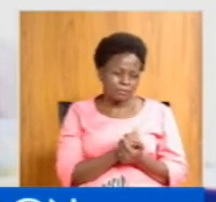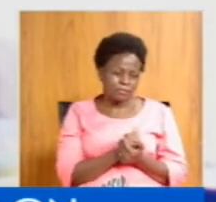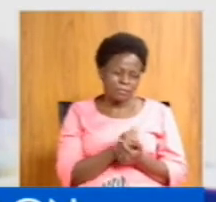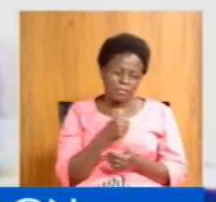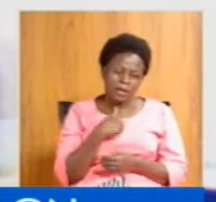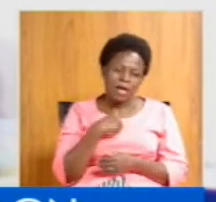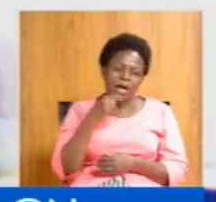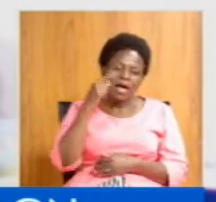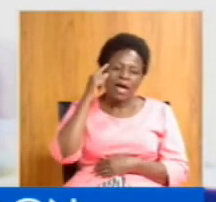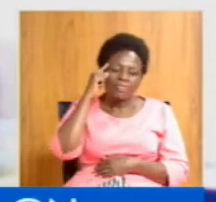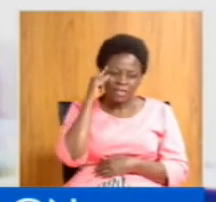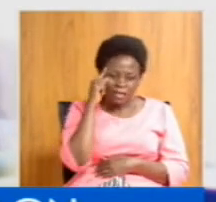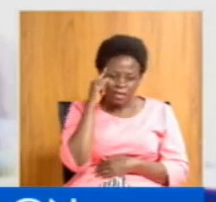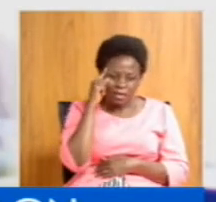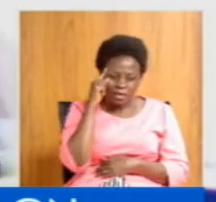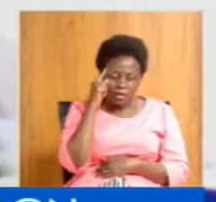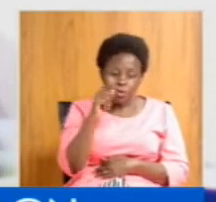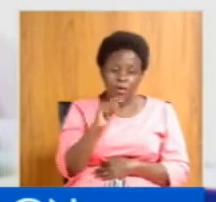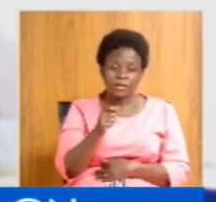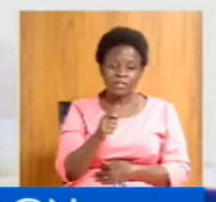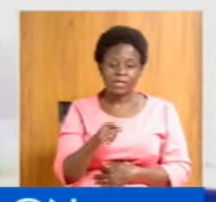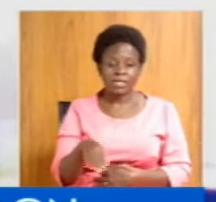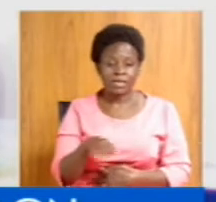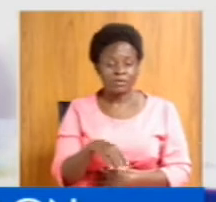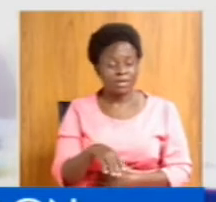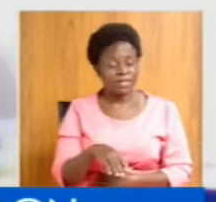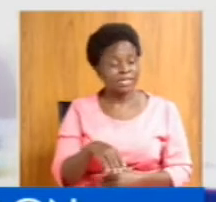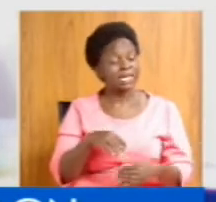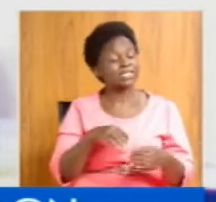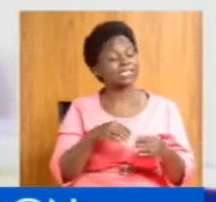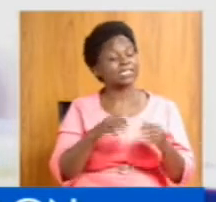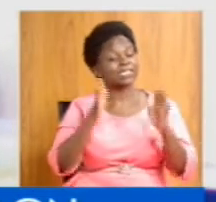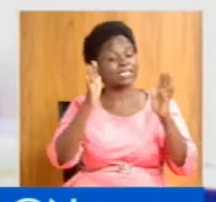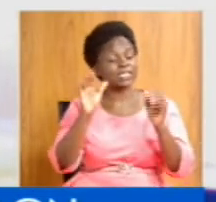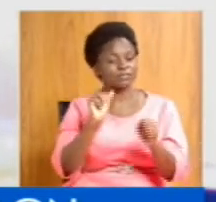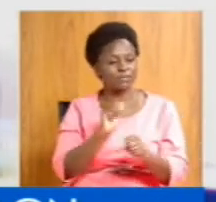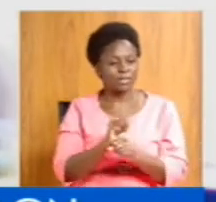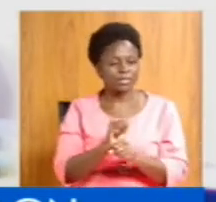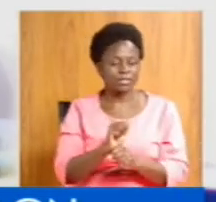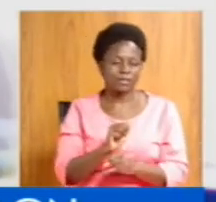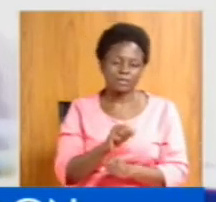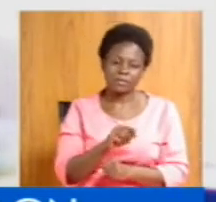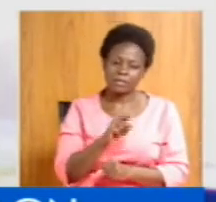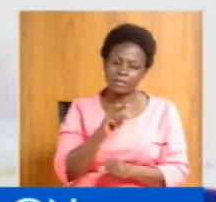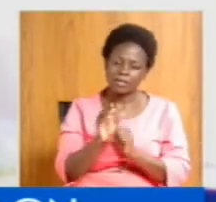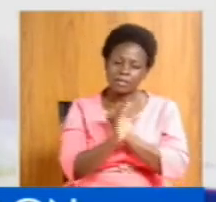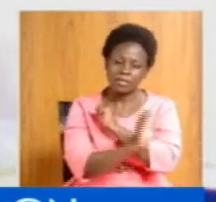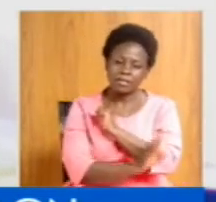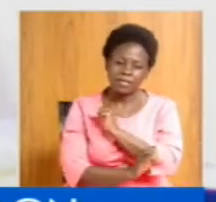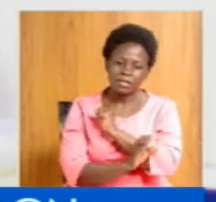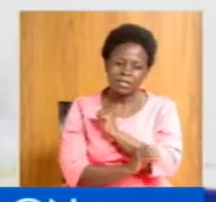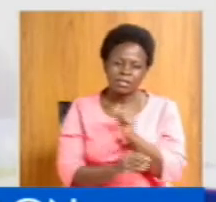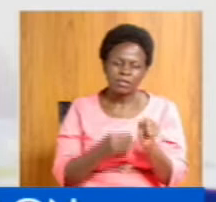I think one key area that has successfully worked and I have always argued is that in this country